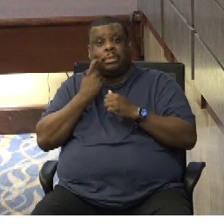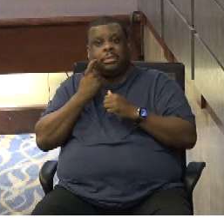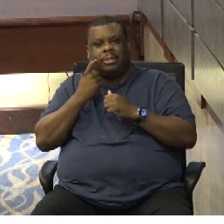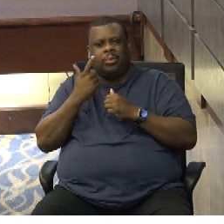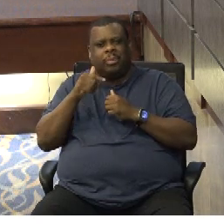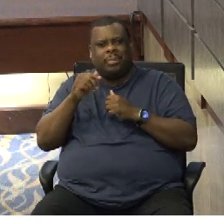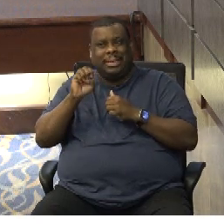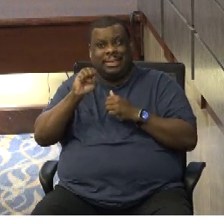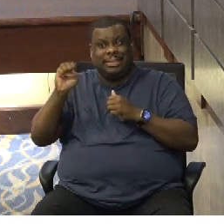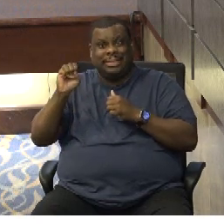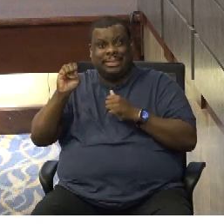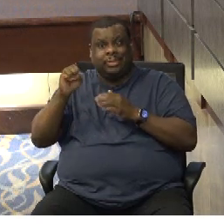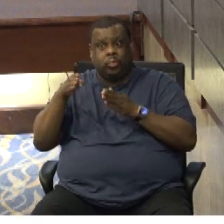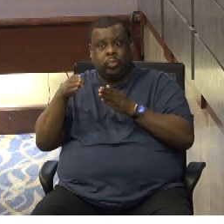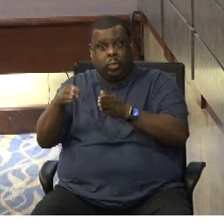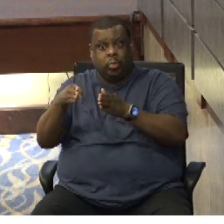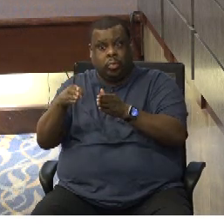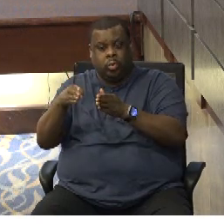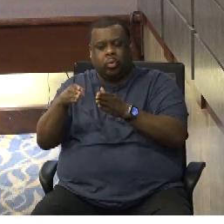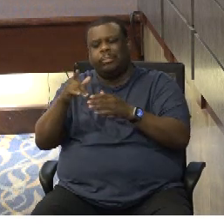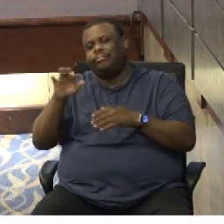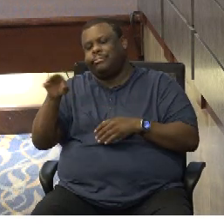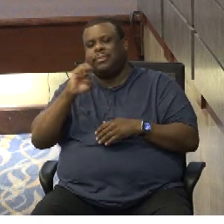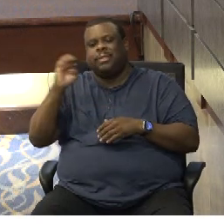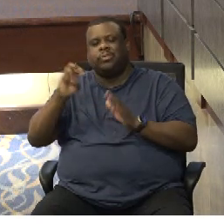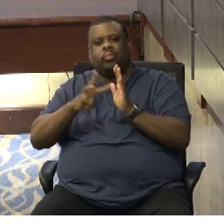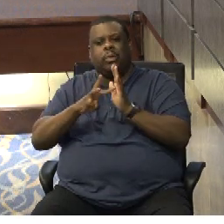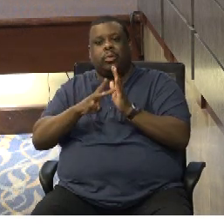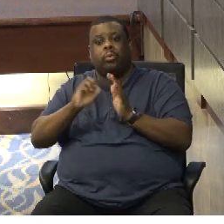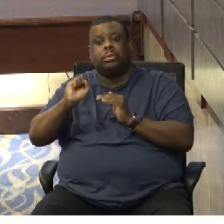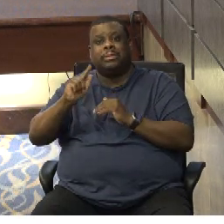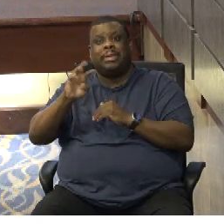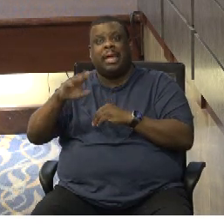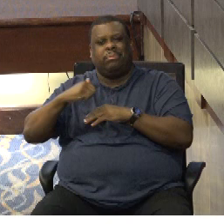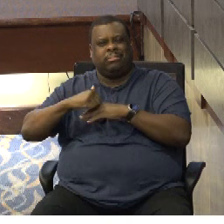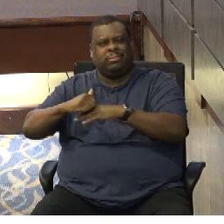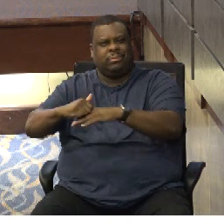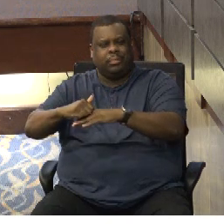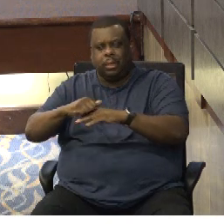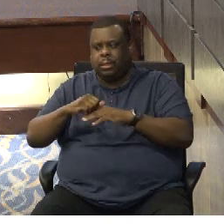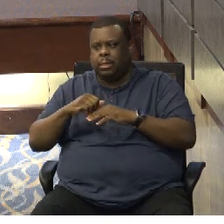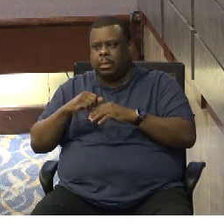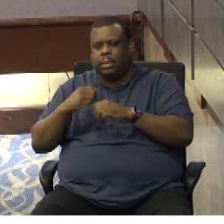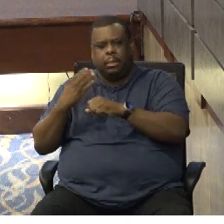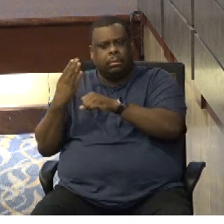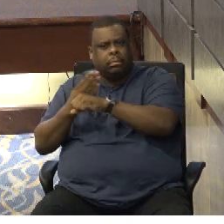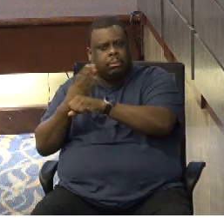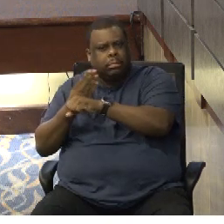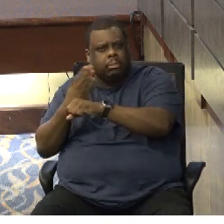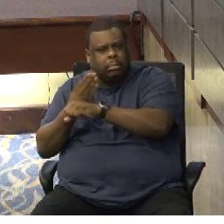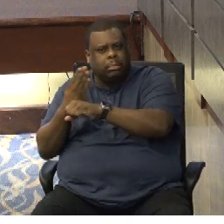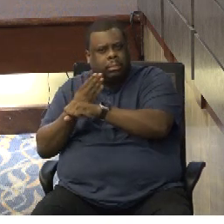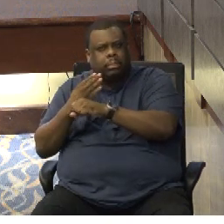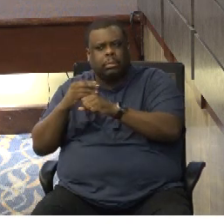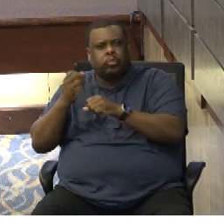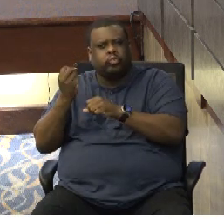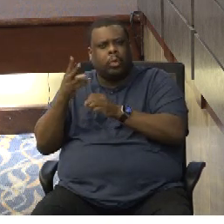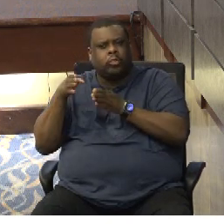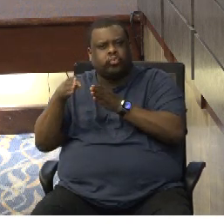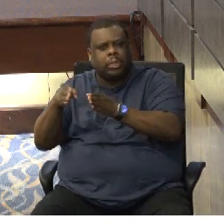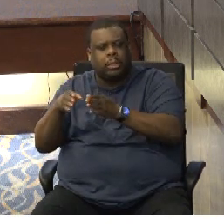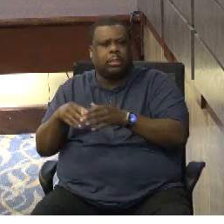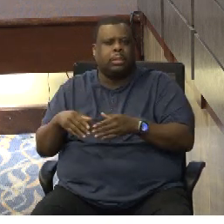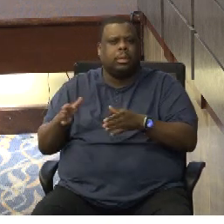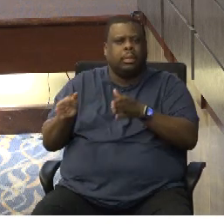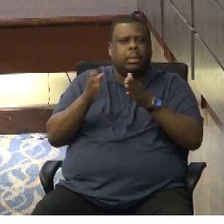Waco slab property and LaSalle Avenue, as well as redevelopment of city property along 12th Street and